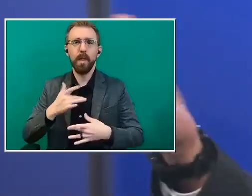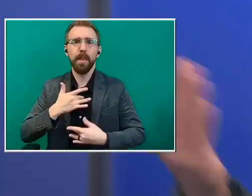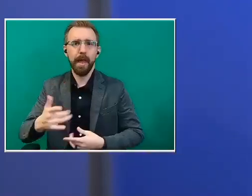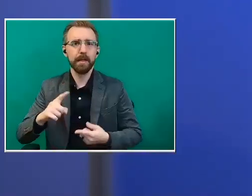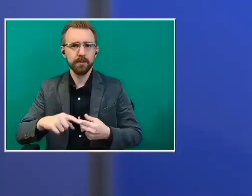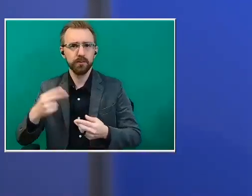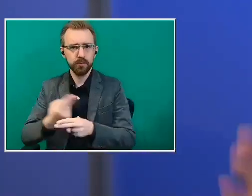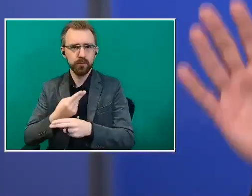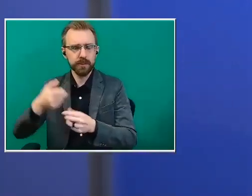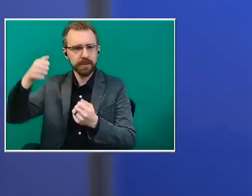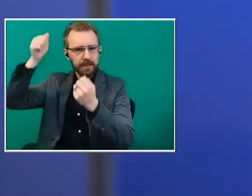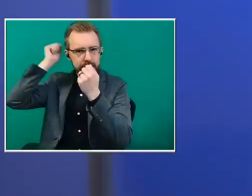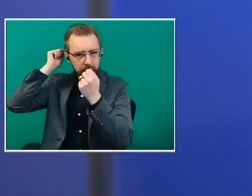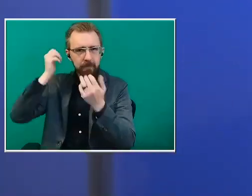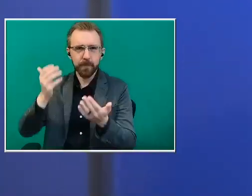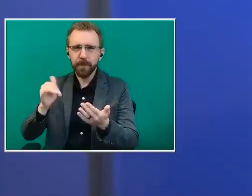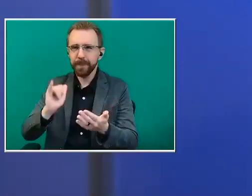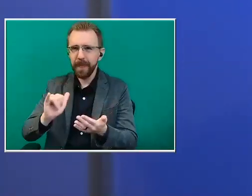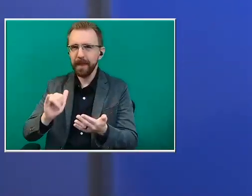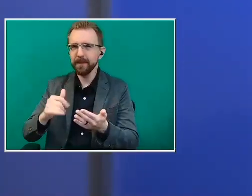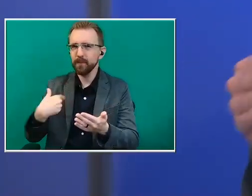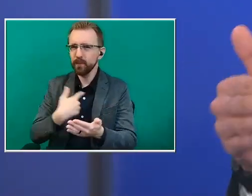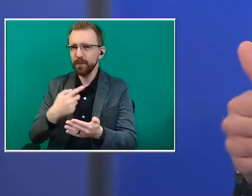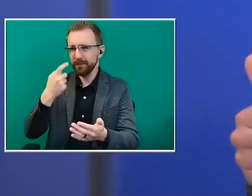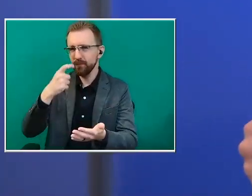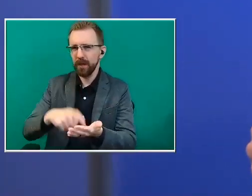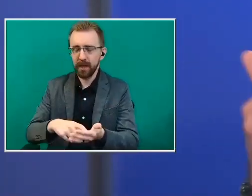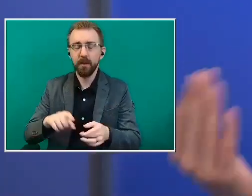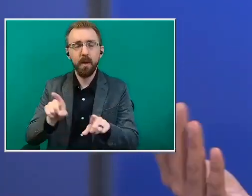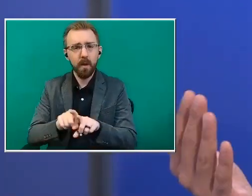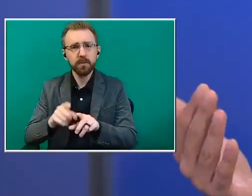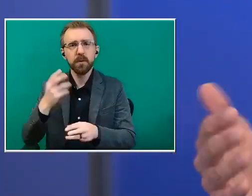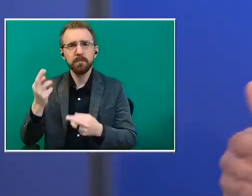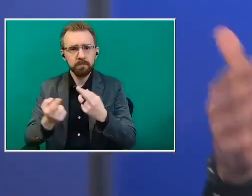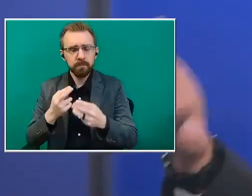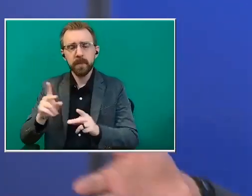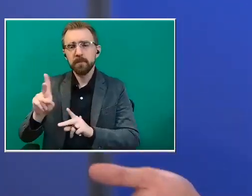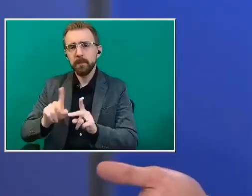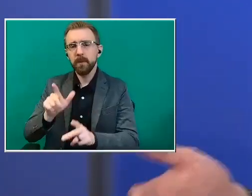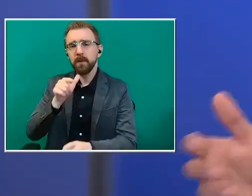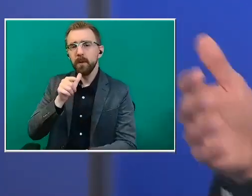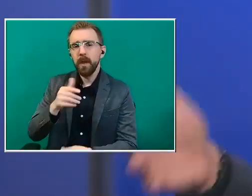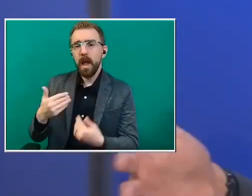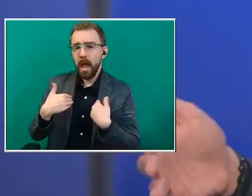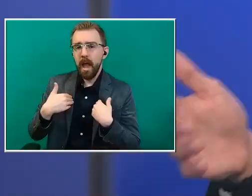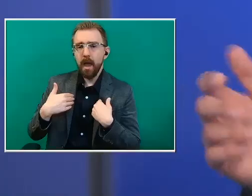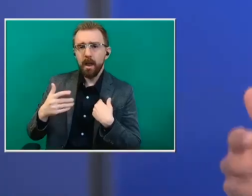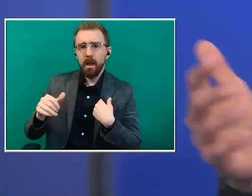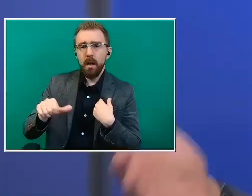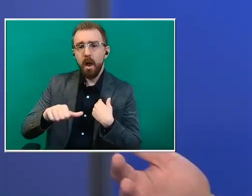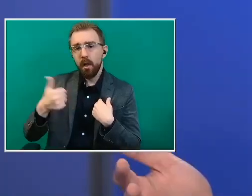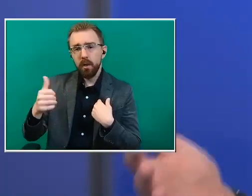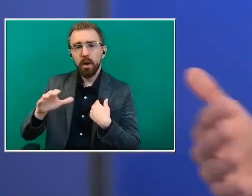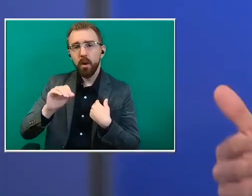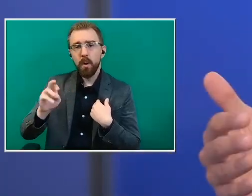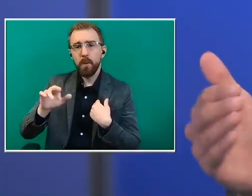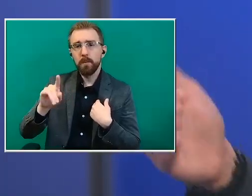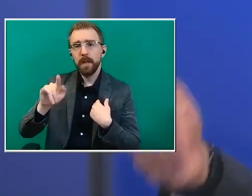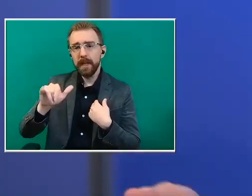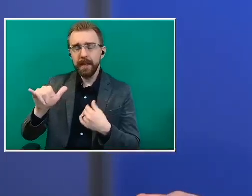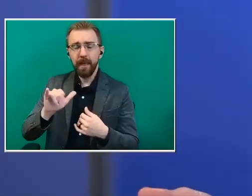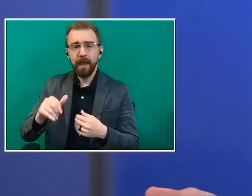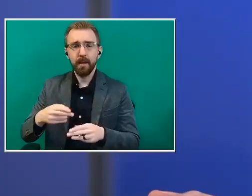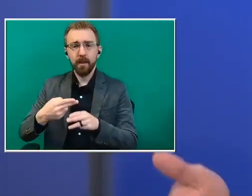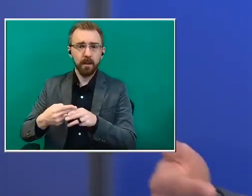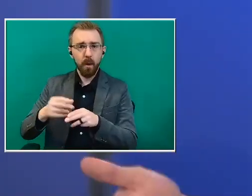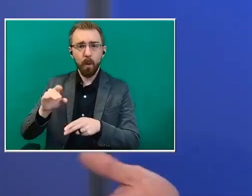one of the factors that we found. But we also found that folks that had other comorbidities like obesity or COPD, they